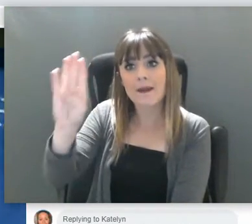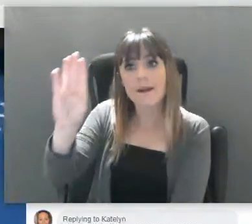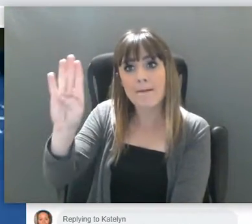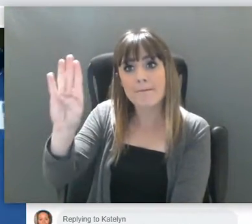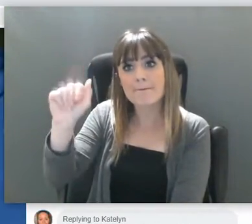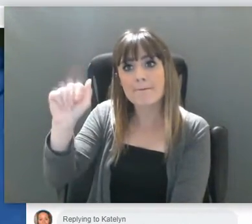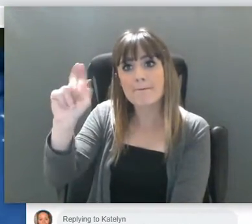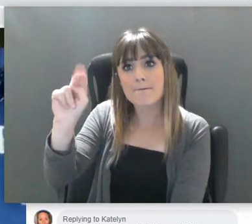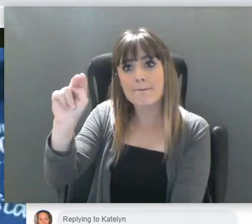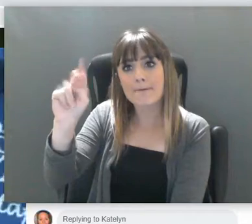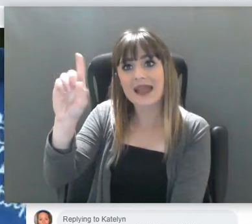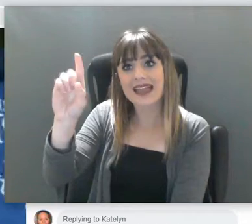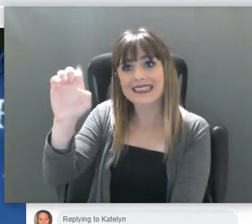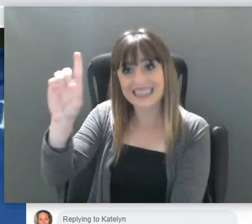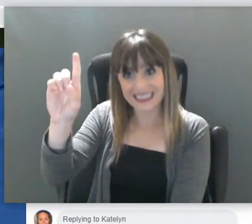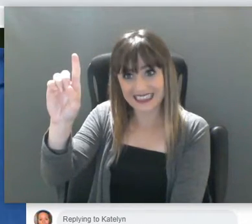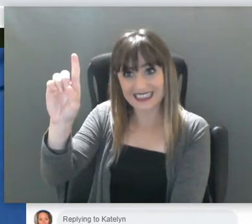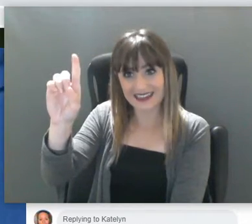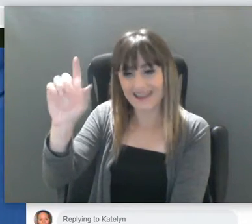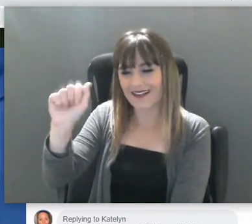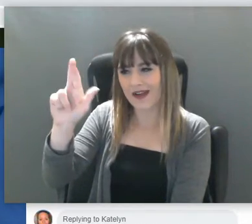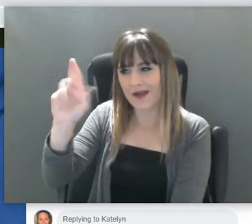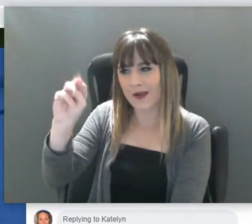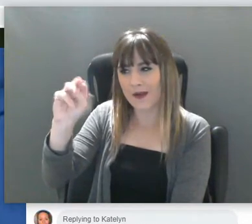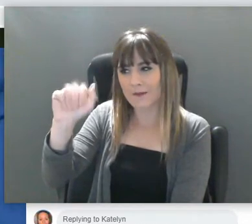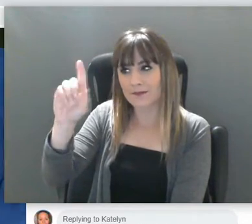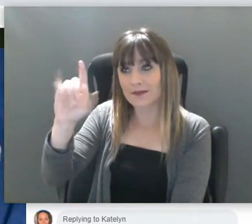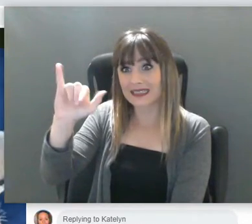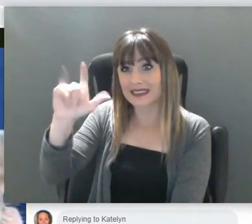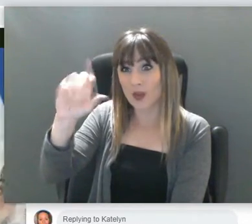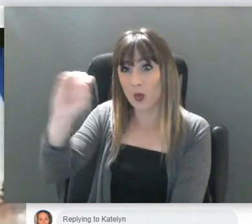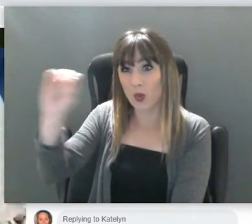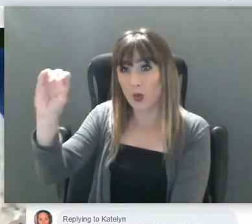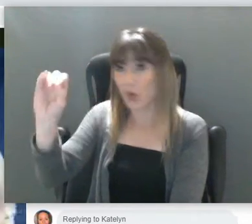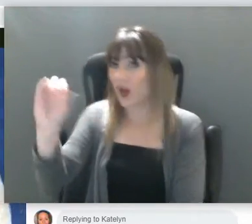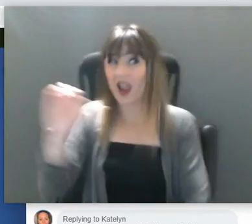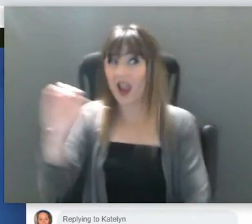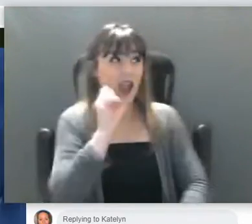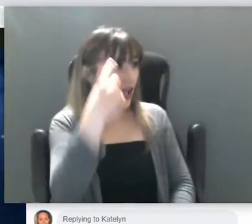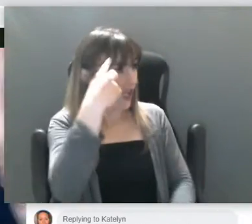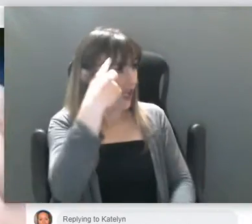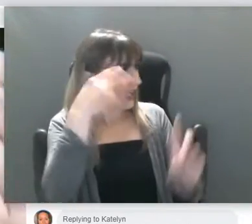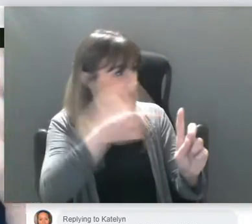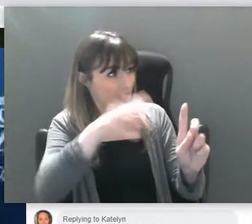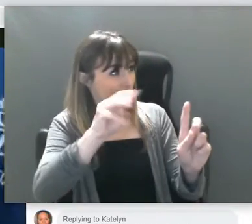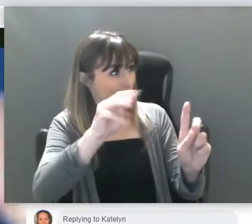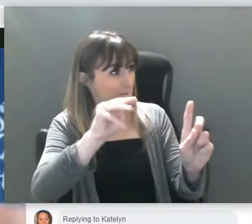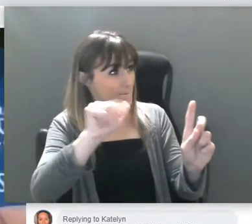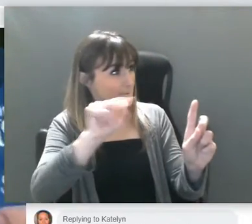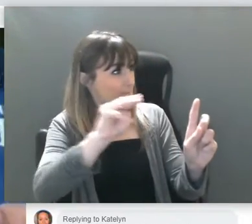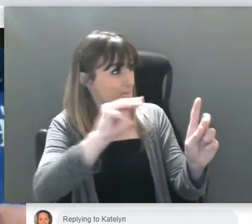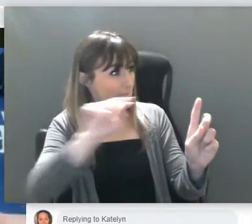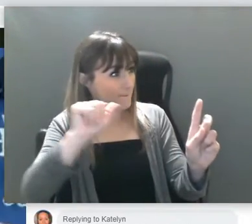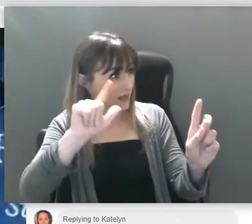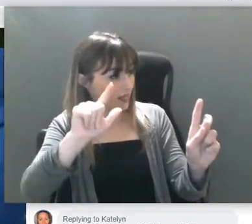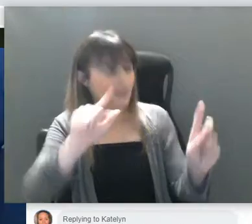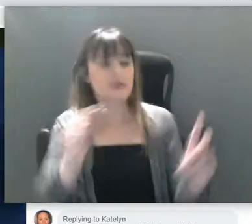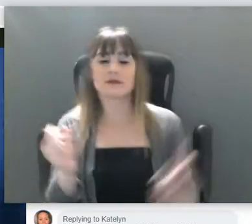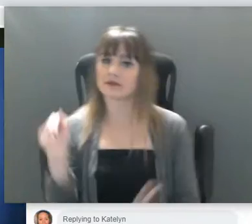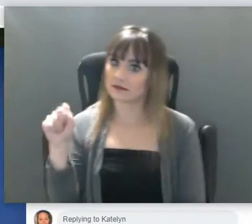mammal when I see Pablo. Most people don't. I have actually had numerous people ask me what type of reptile this